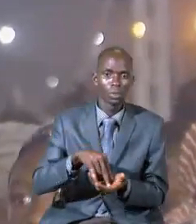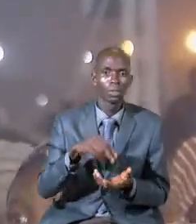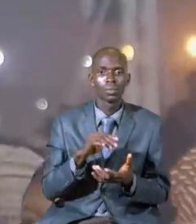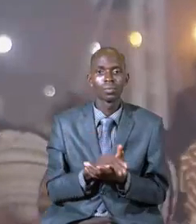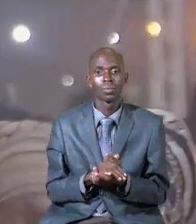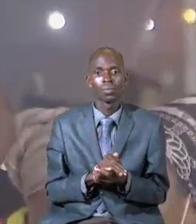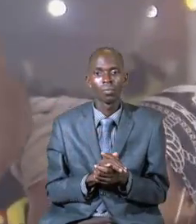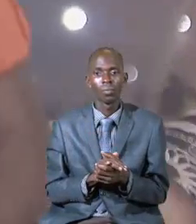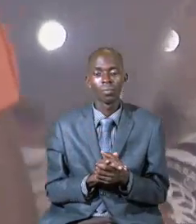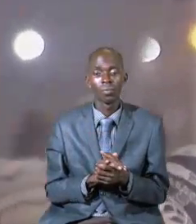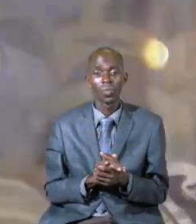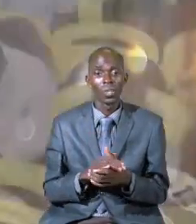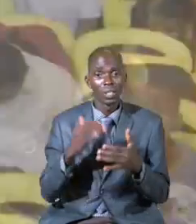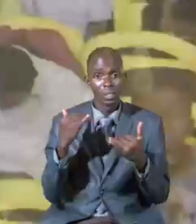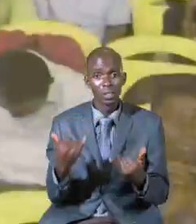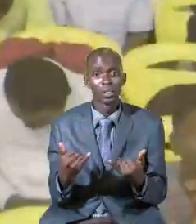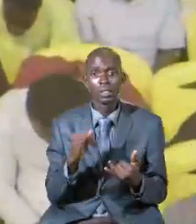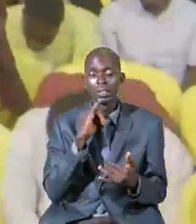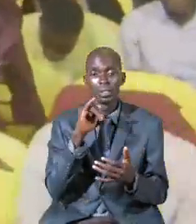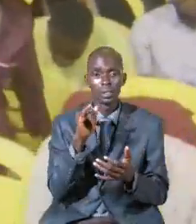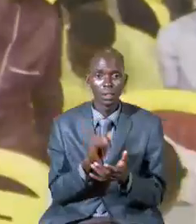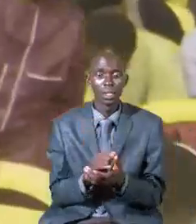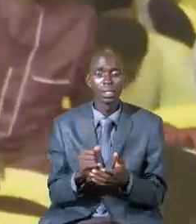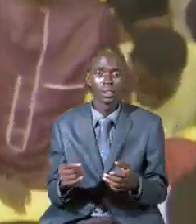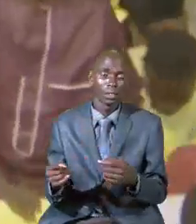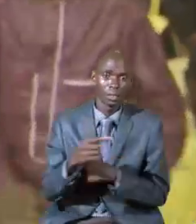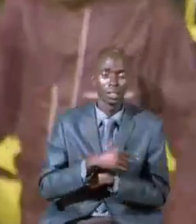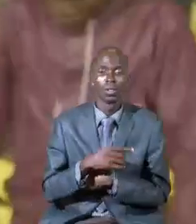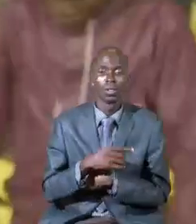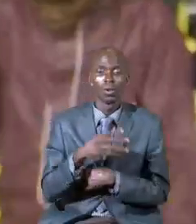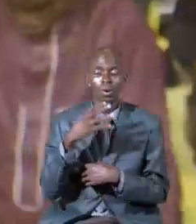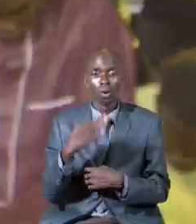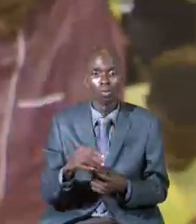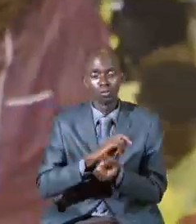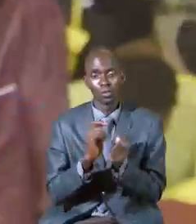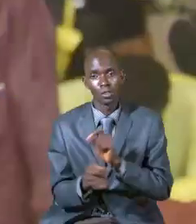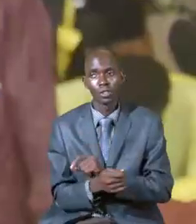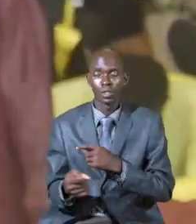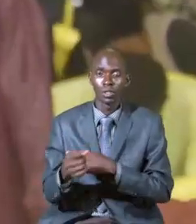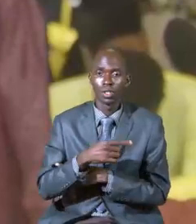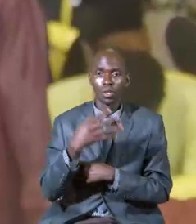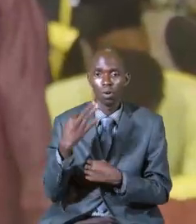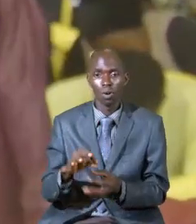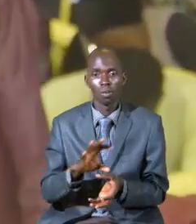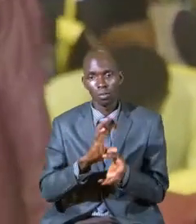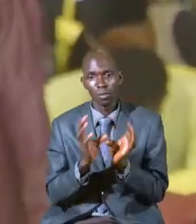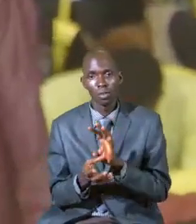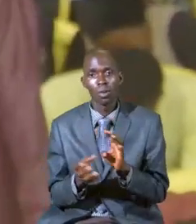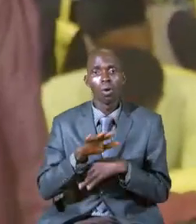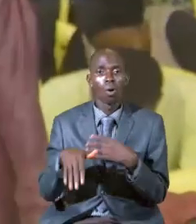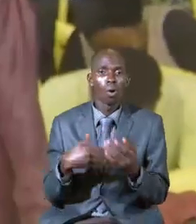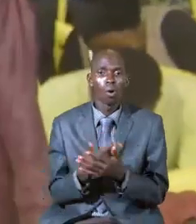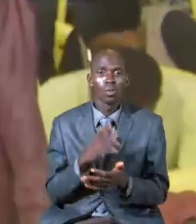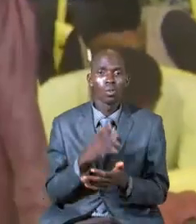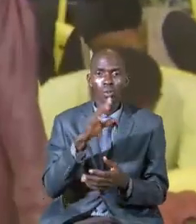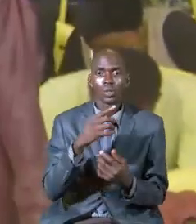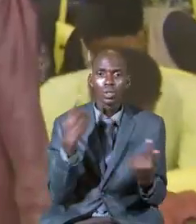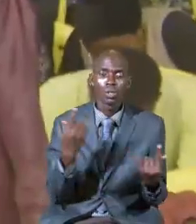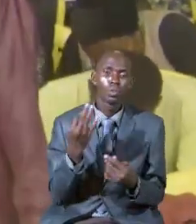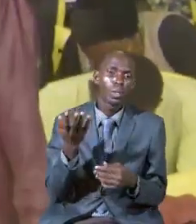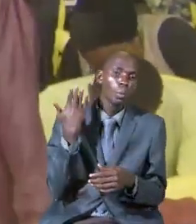that day. A day of change. A day of transformation. And a day of conversion. All the sins of the past the Lord